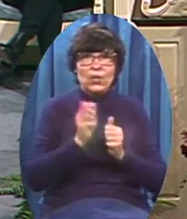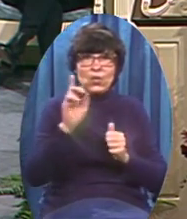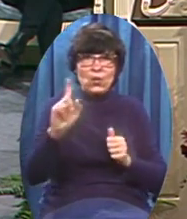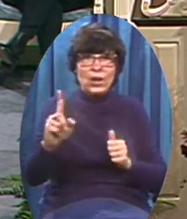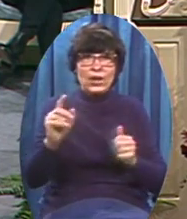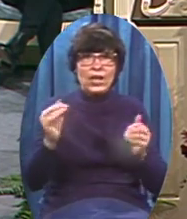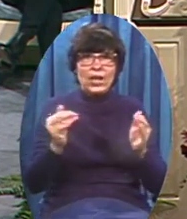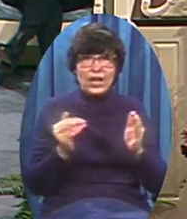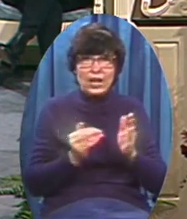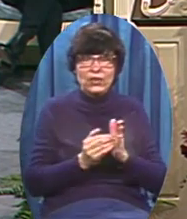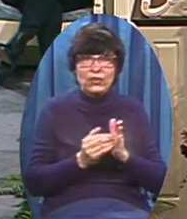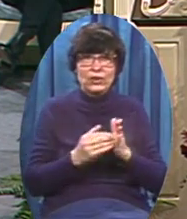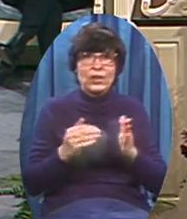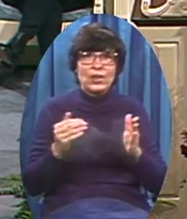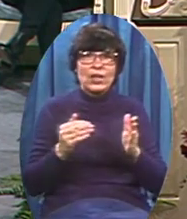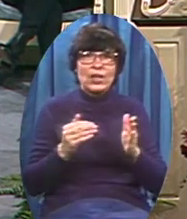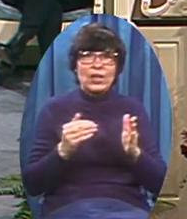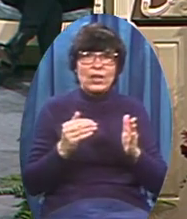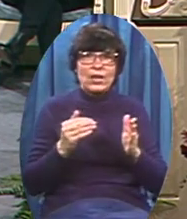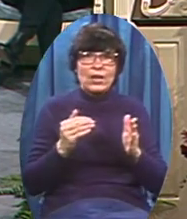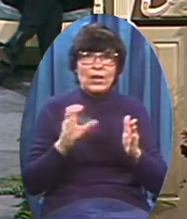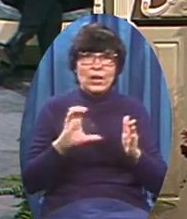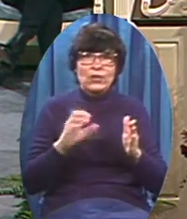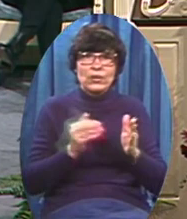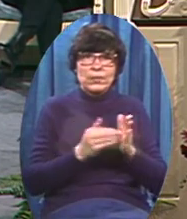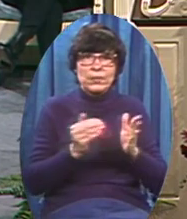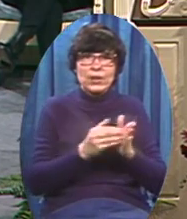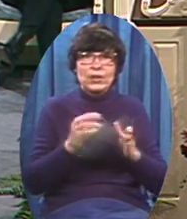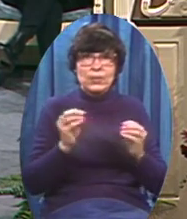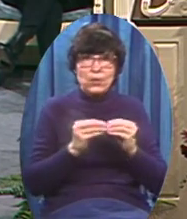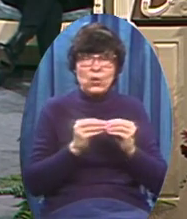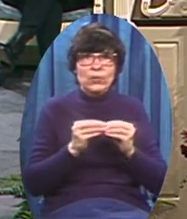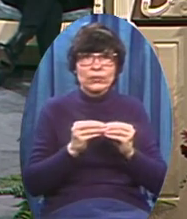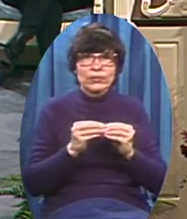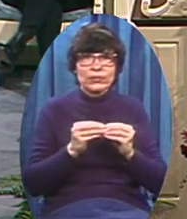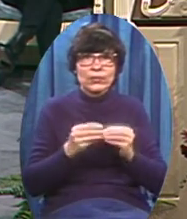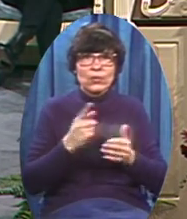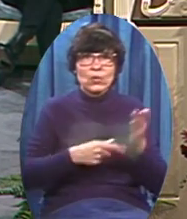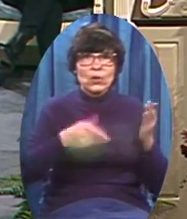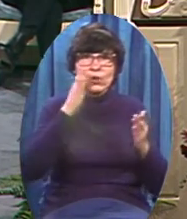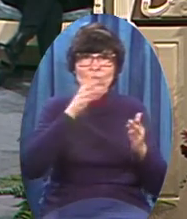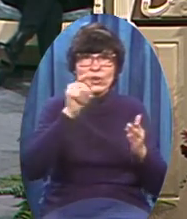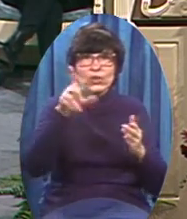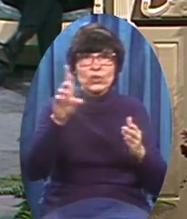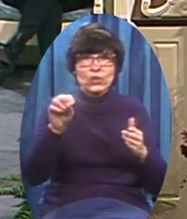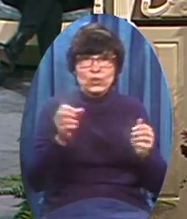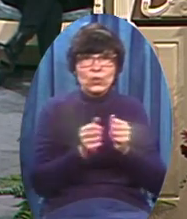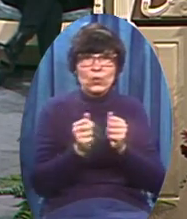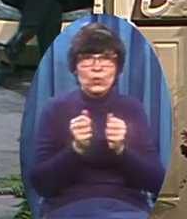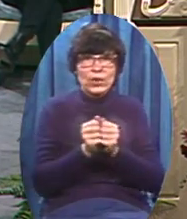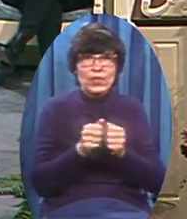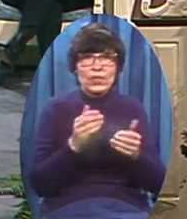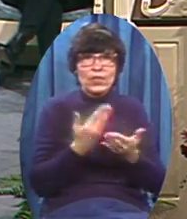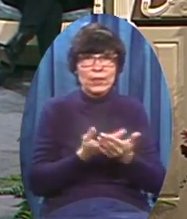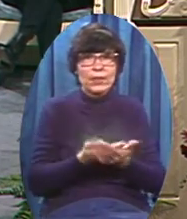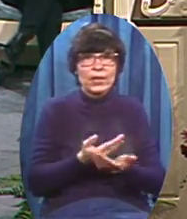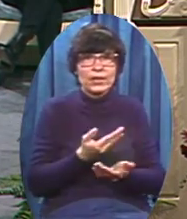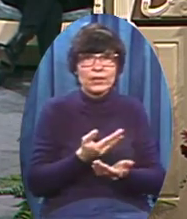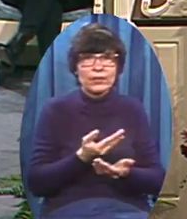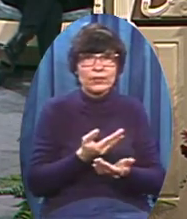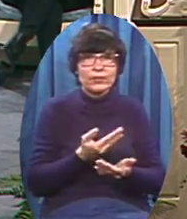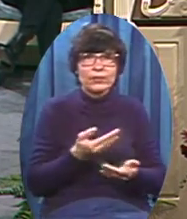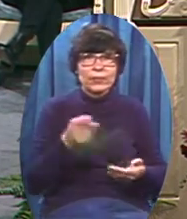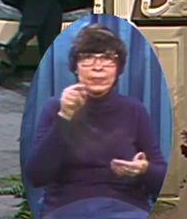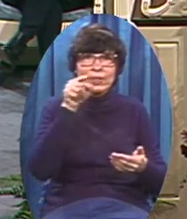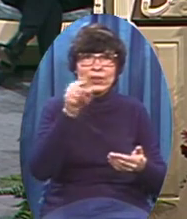But we rob God. What are you going to do with it? I tell you what you're going to do. Some of you men are going to die one of these days, and your wife's going to take